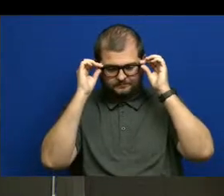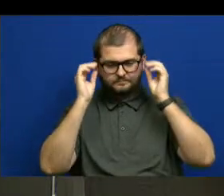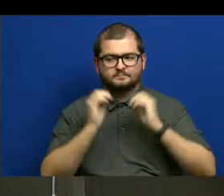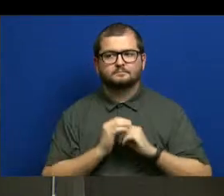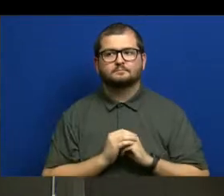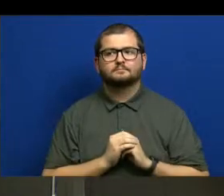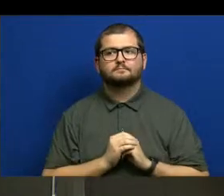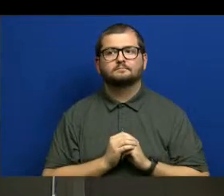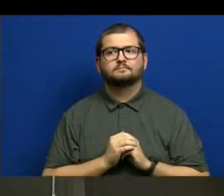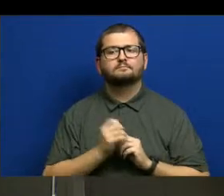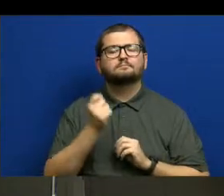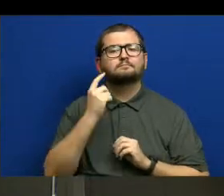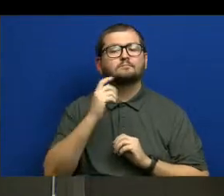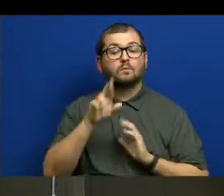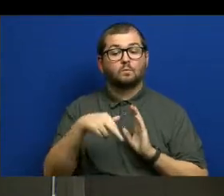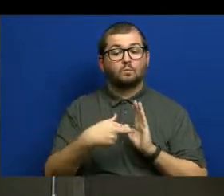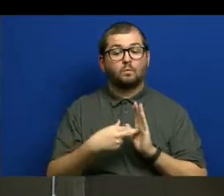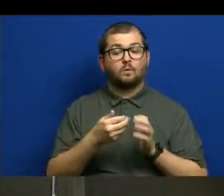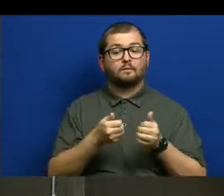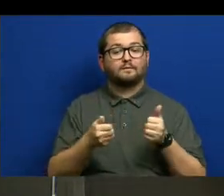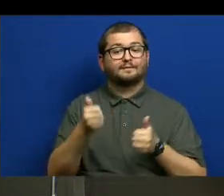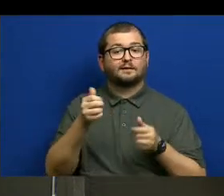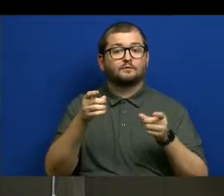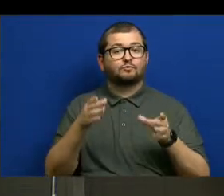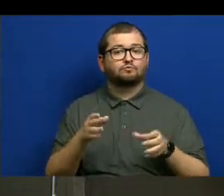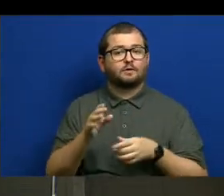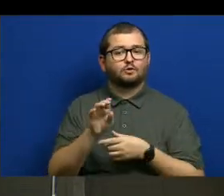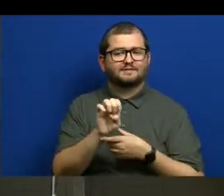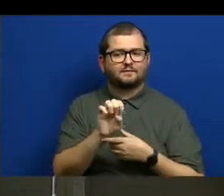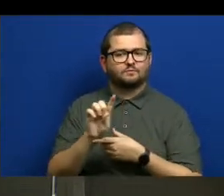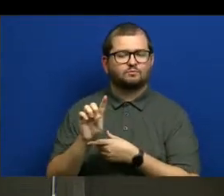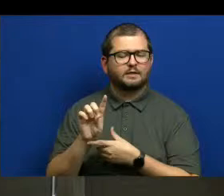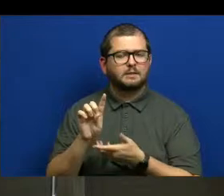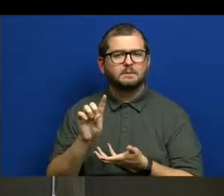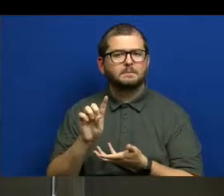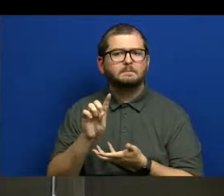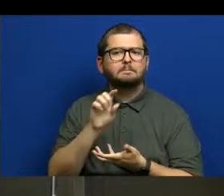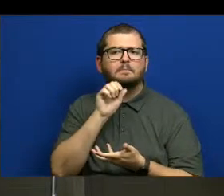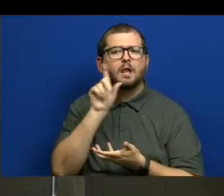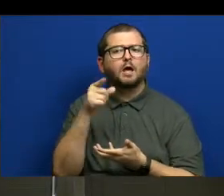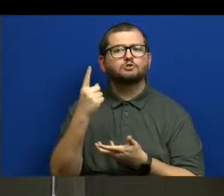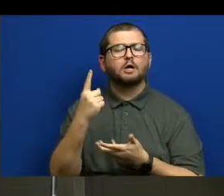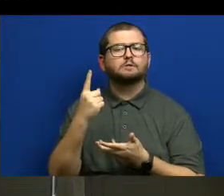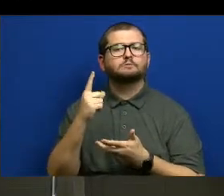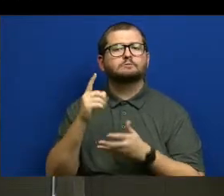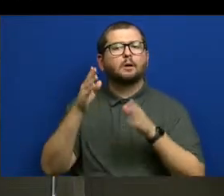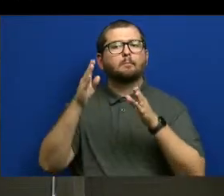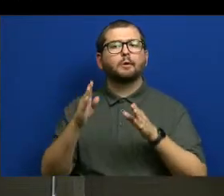In the role as executive director, it's not just a figurehead.